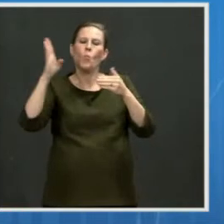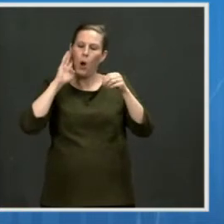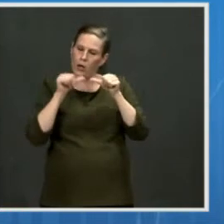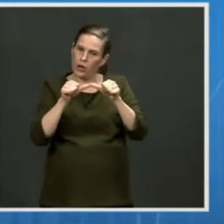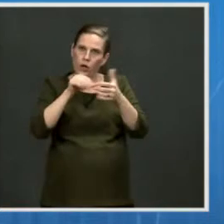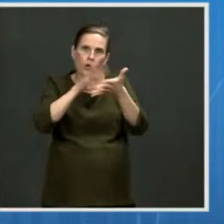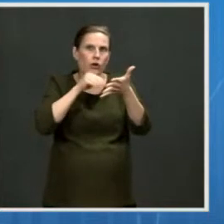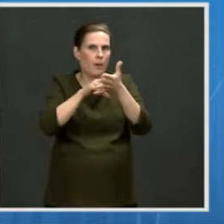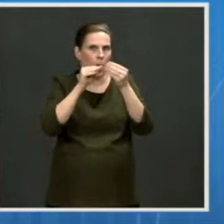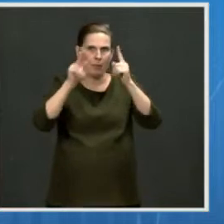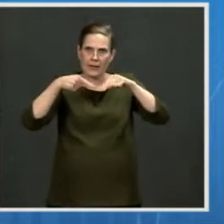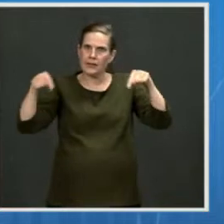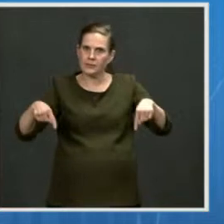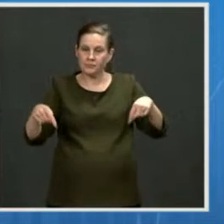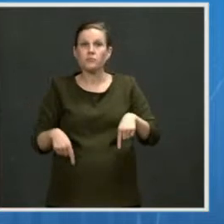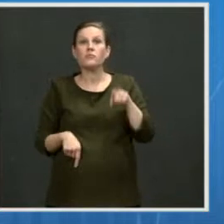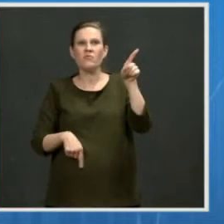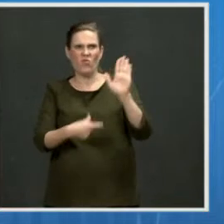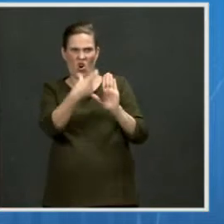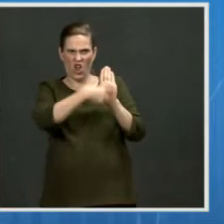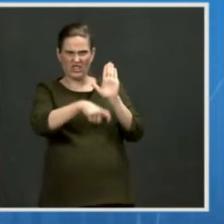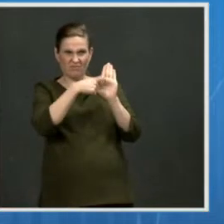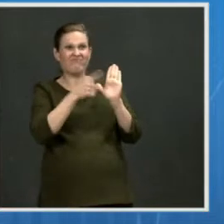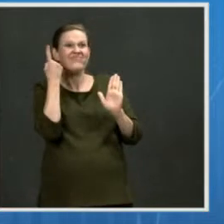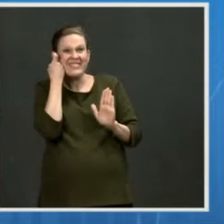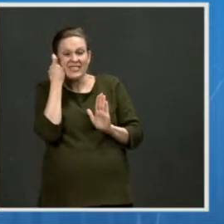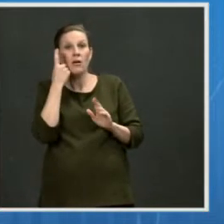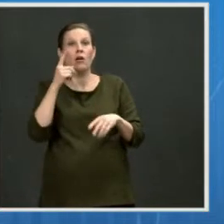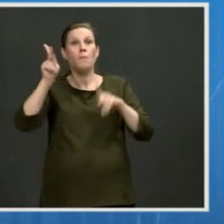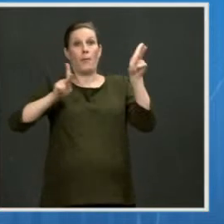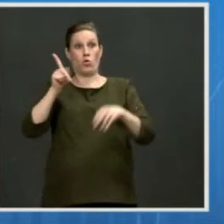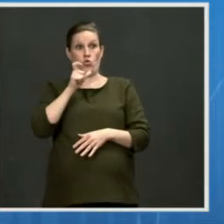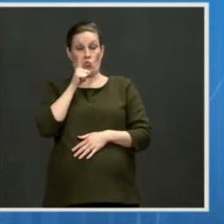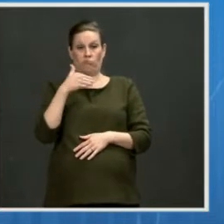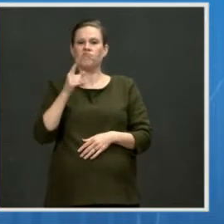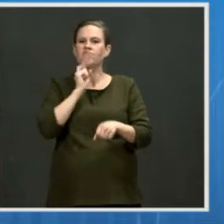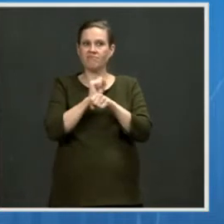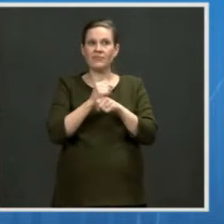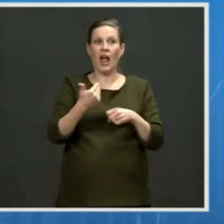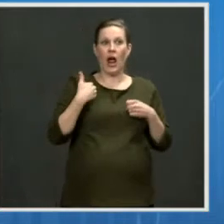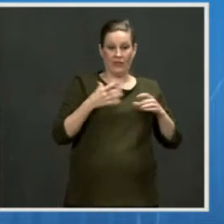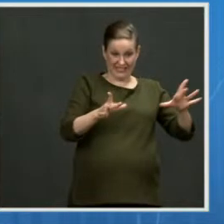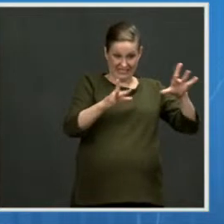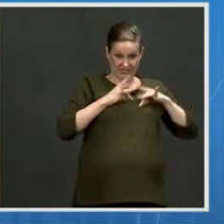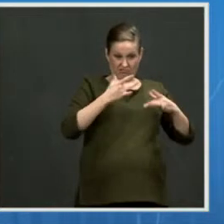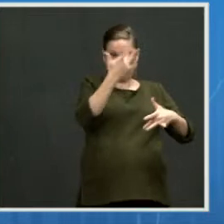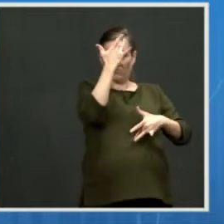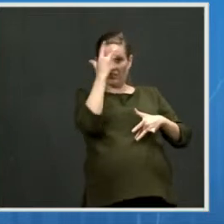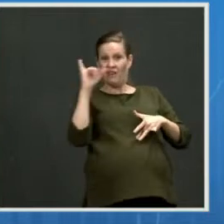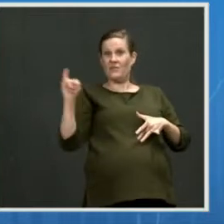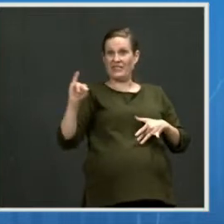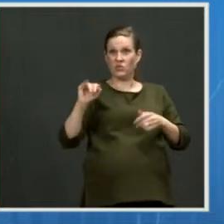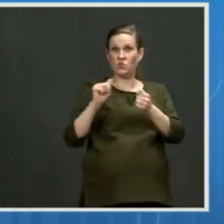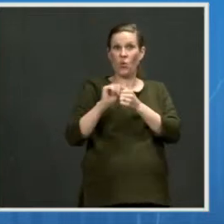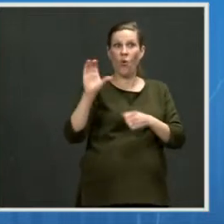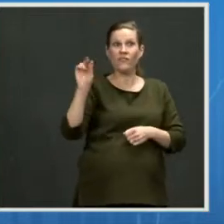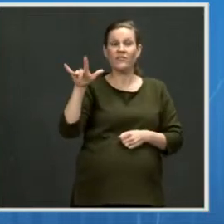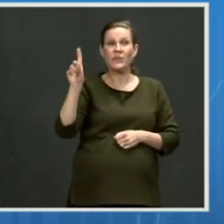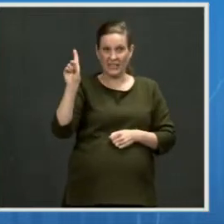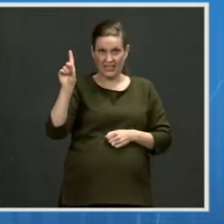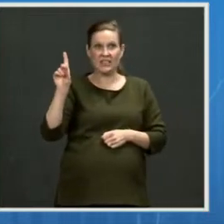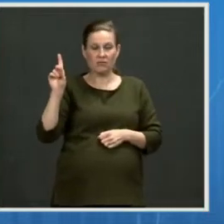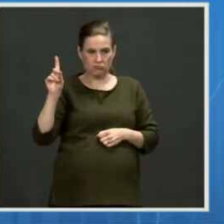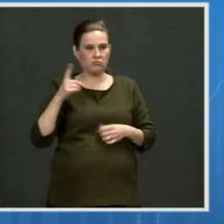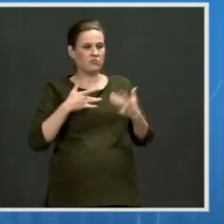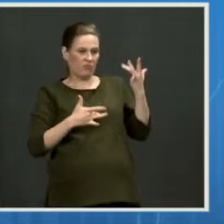infected, showing that immune memory response lasts for several months, but it also includes,